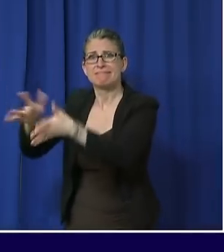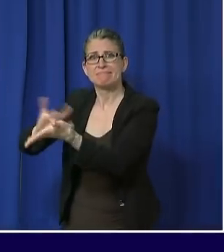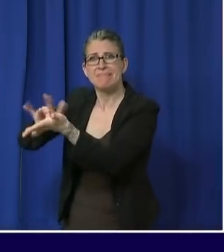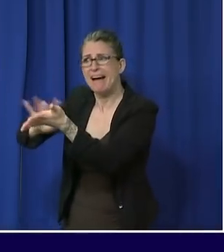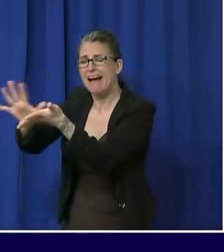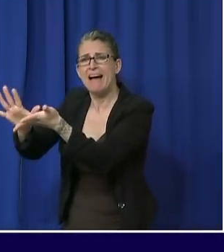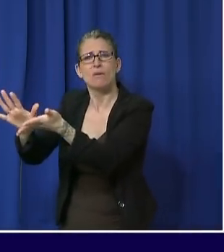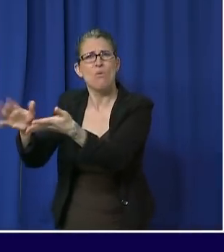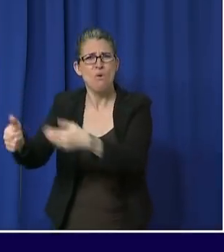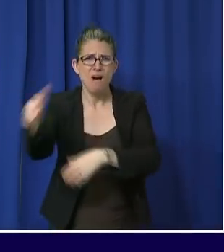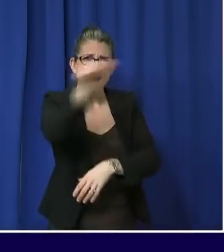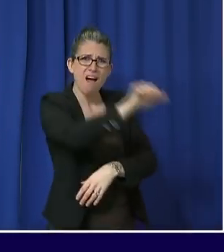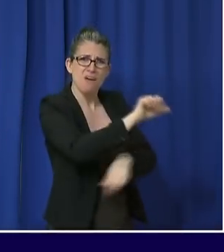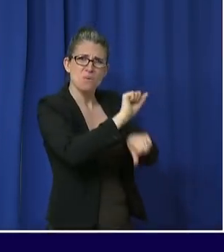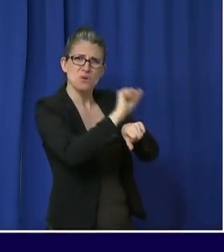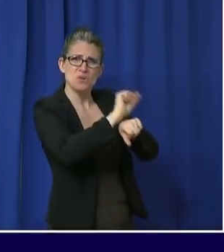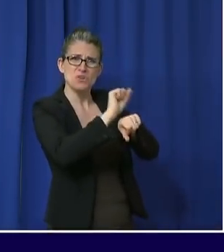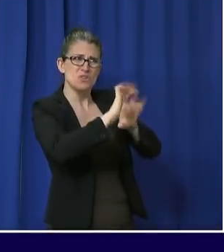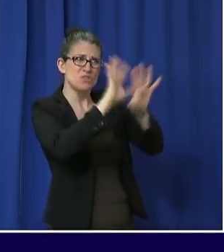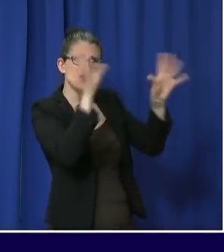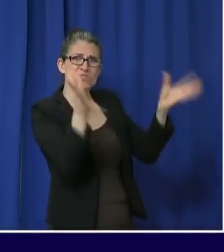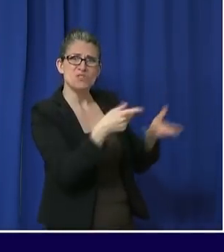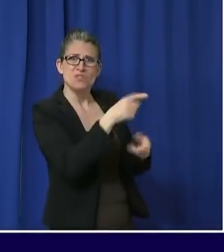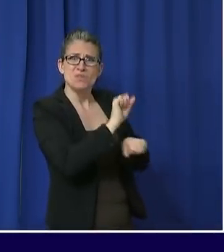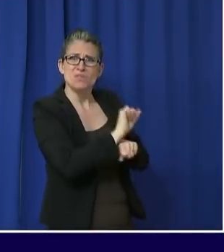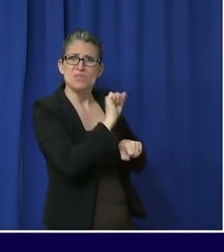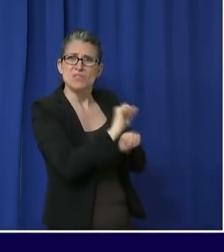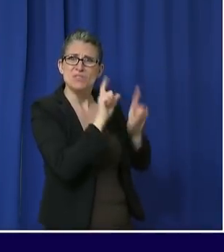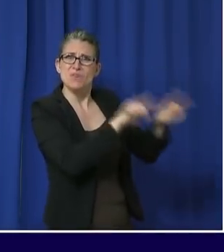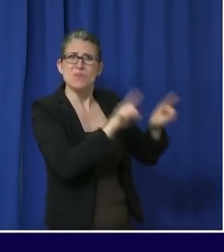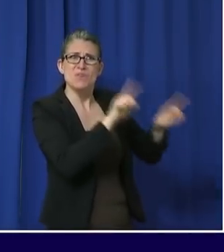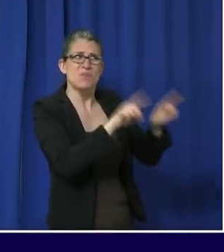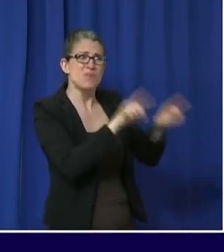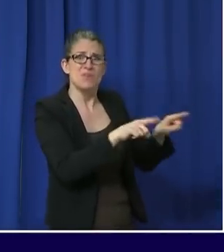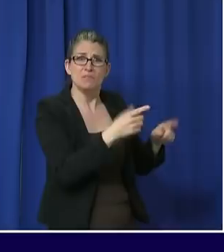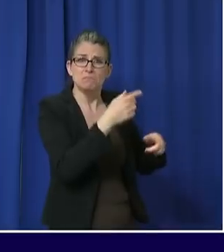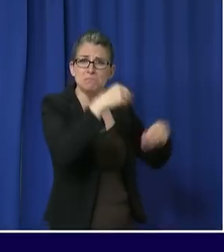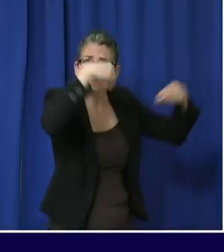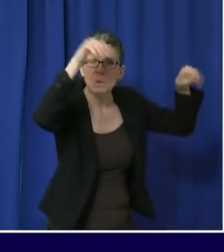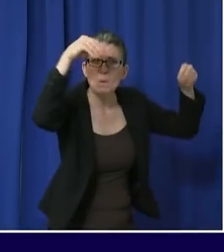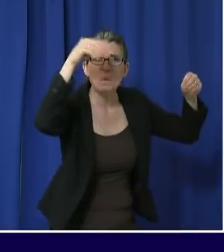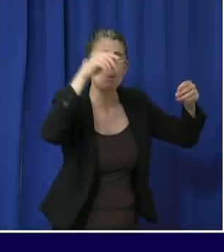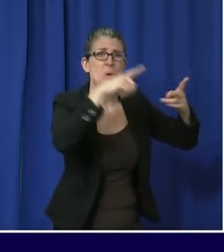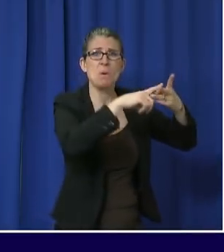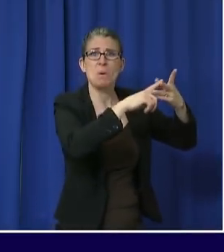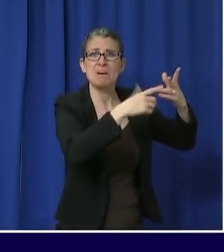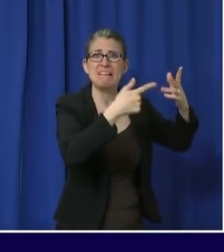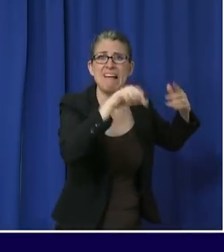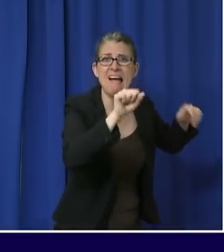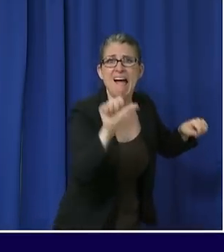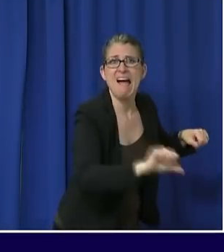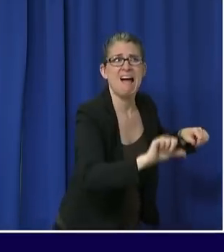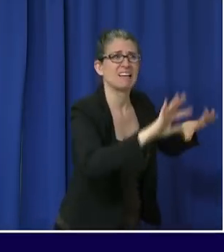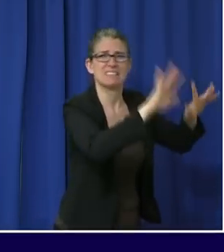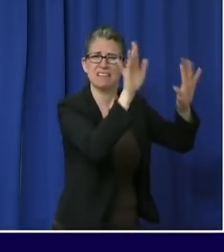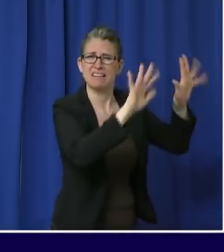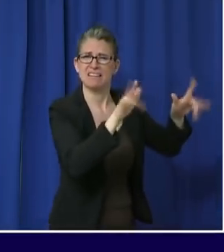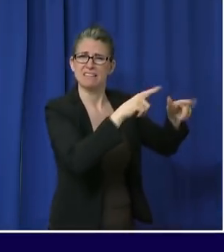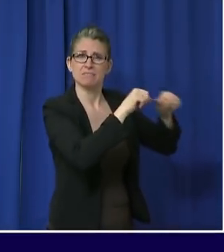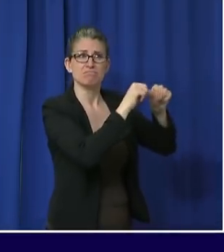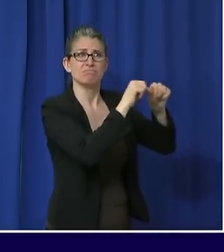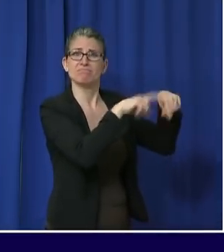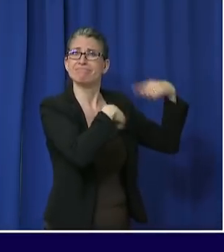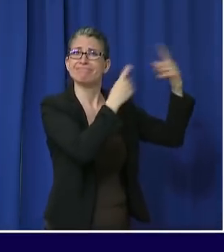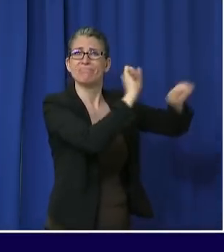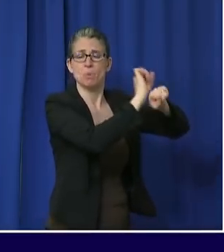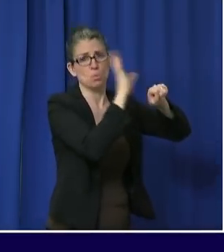was a front line. They have been the ones keeping us connected, keeping us fed, keeping our households running, and